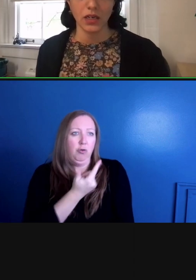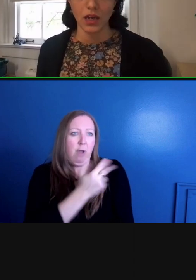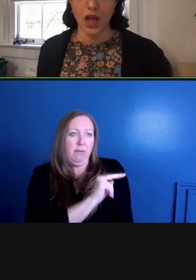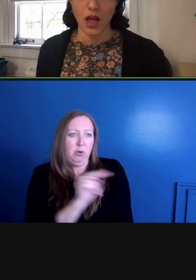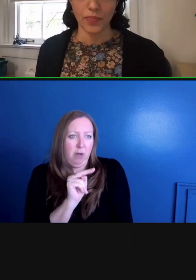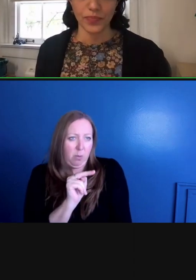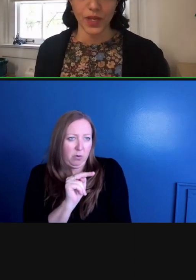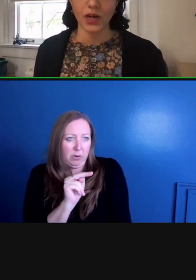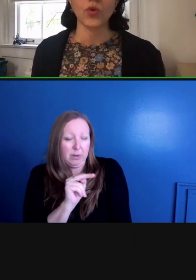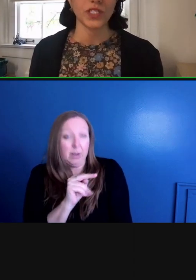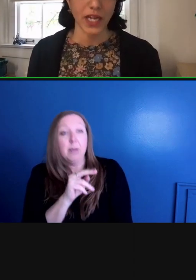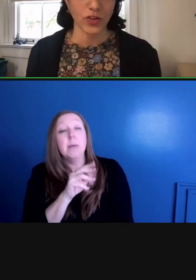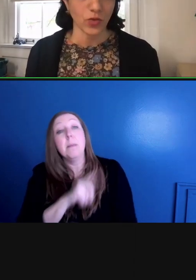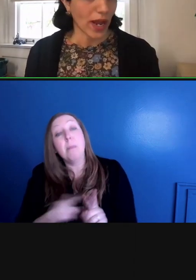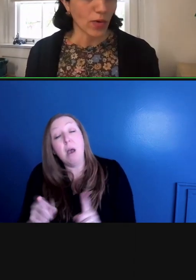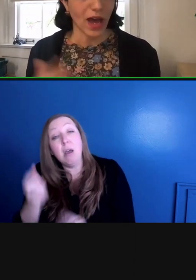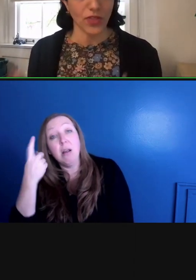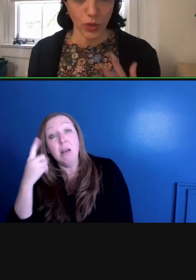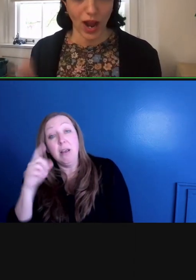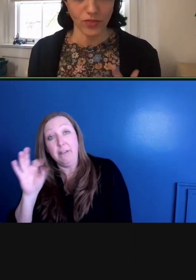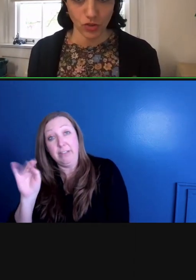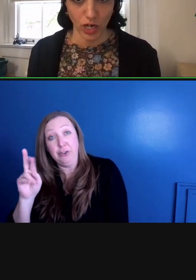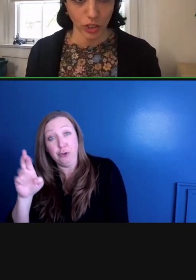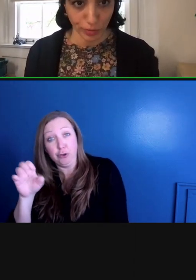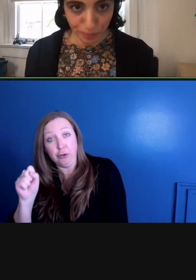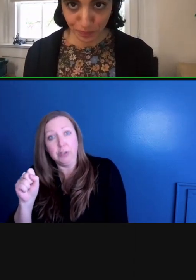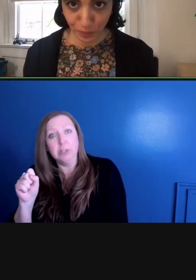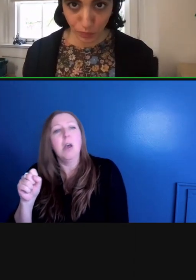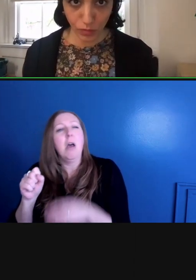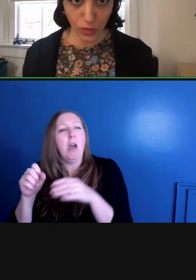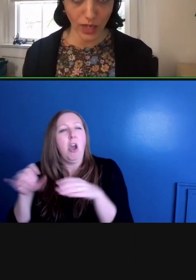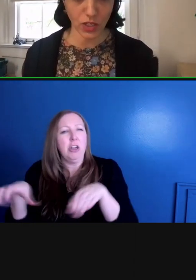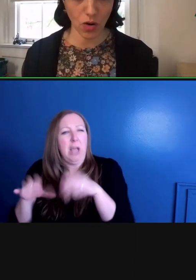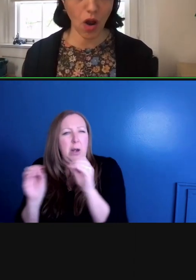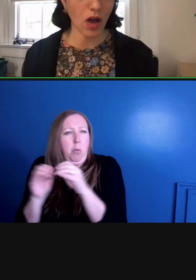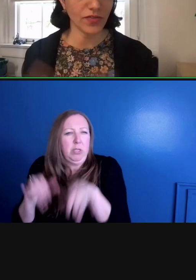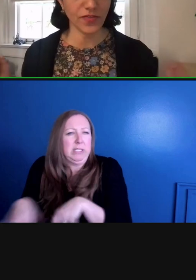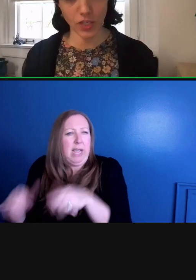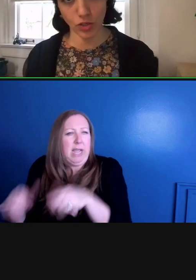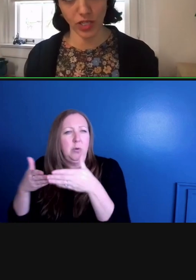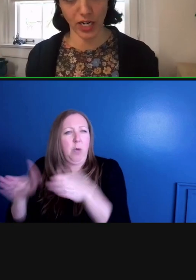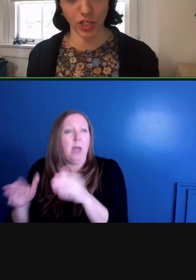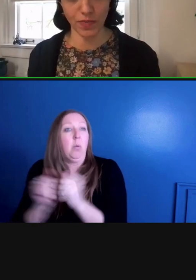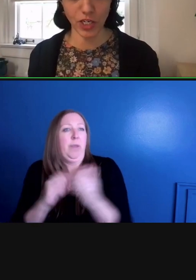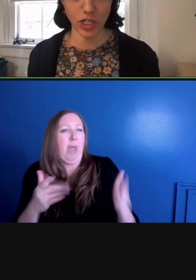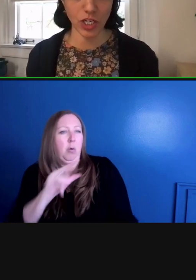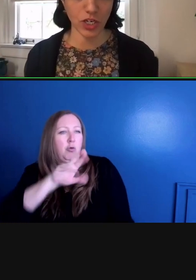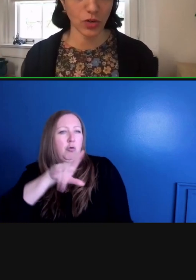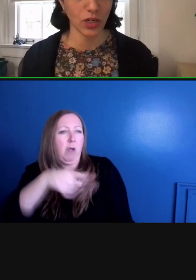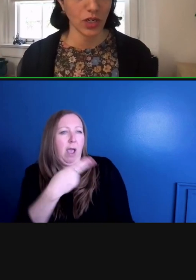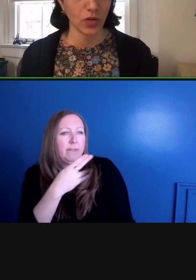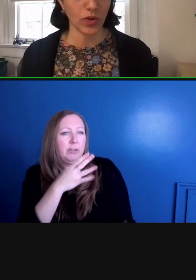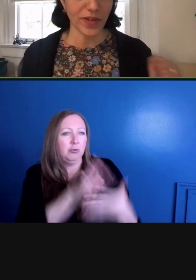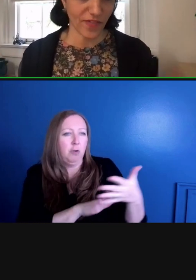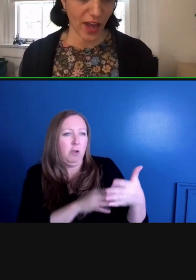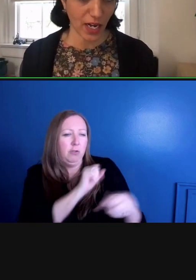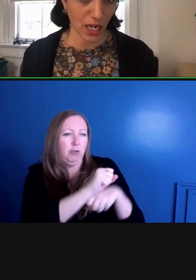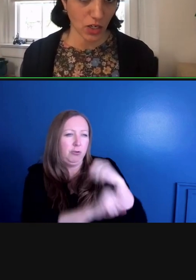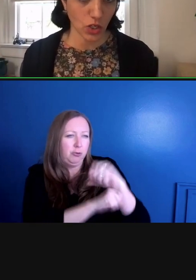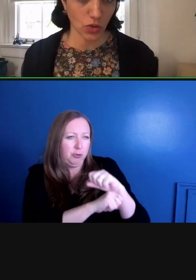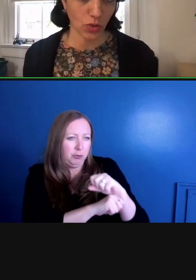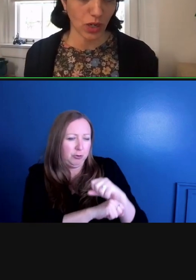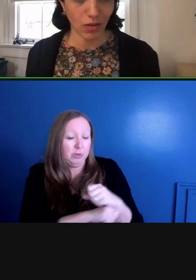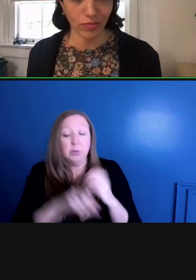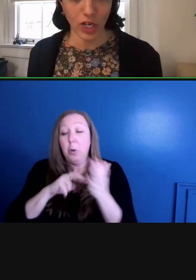done in a more standard way without the graph structure. And so all of the features that I just mentioned to you would be